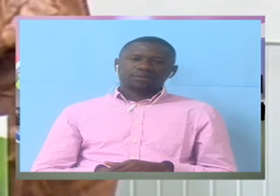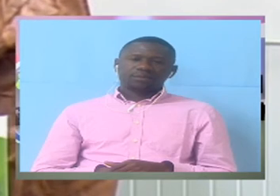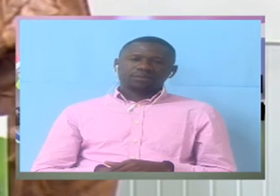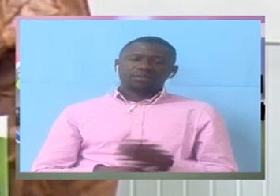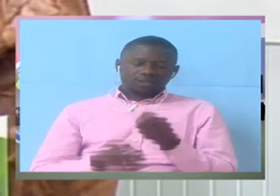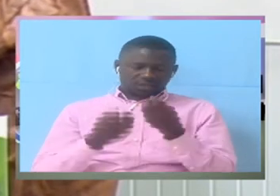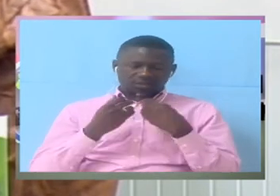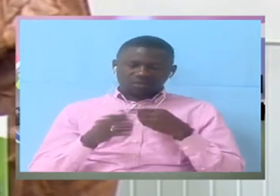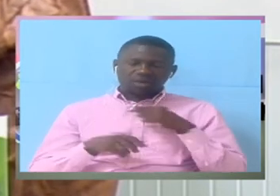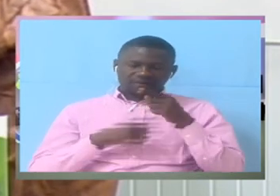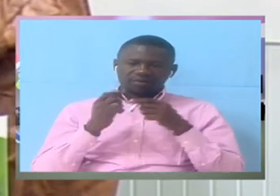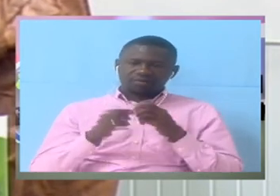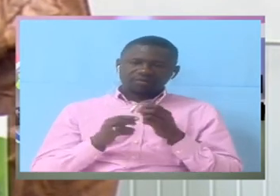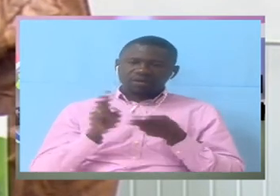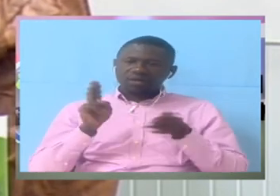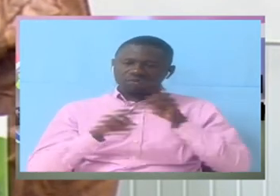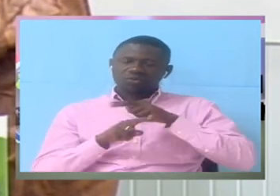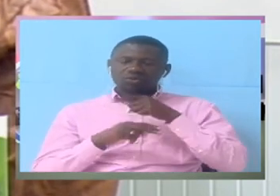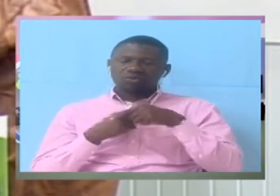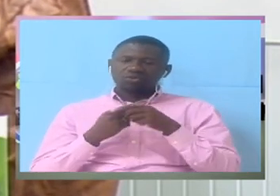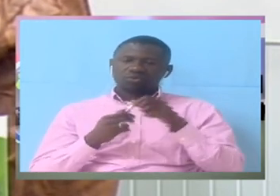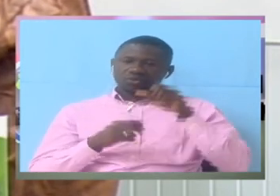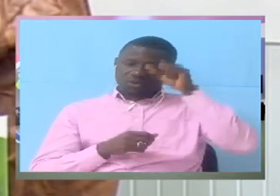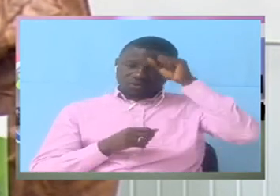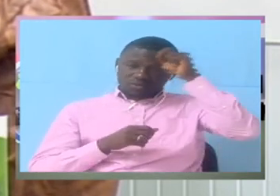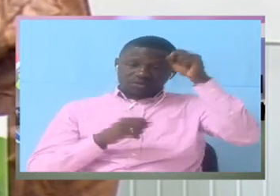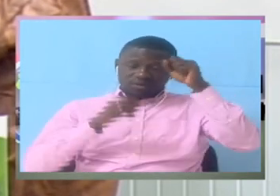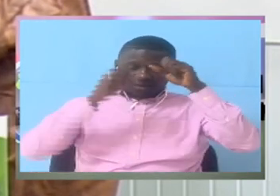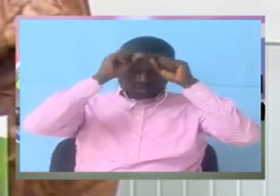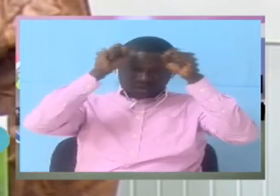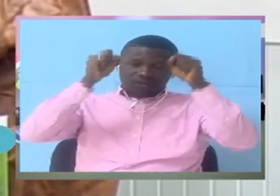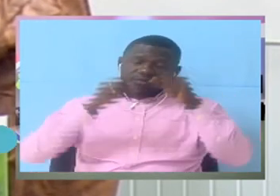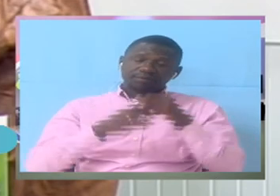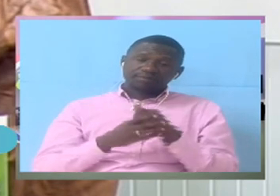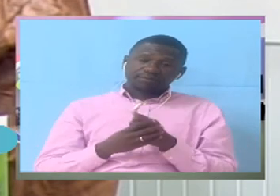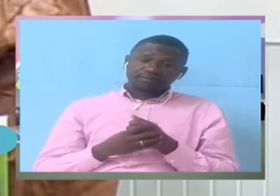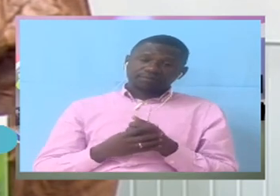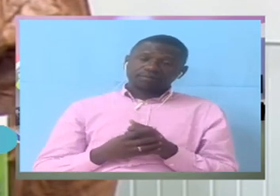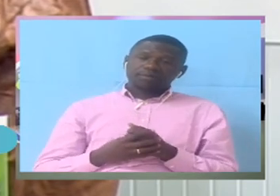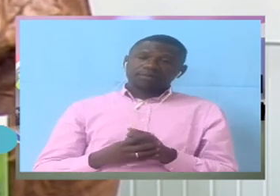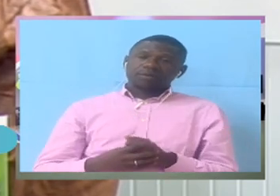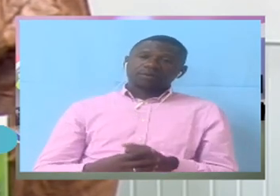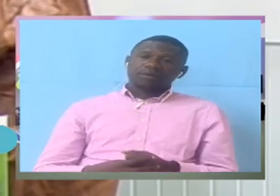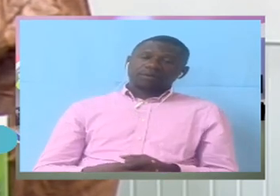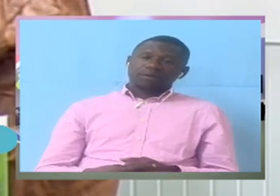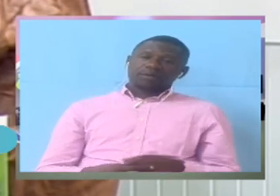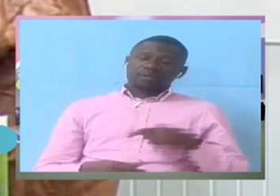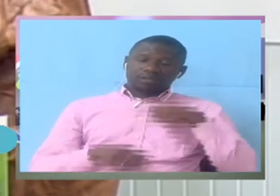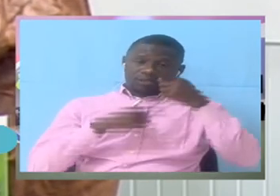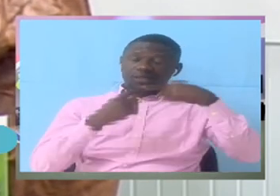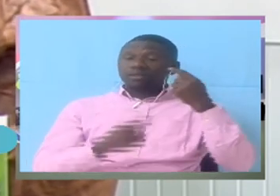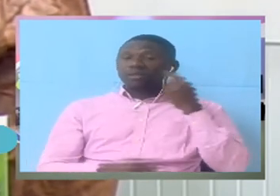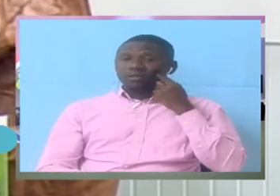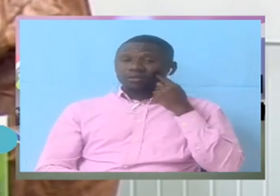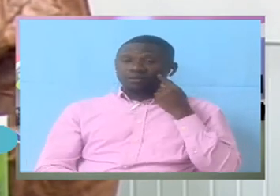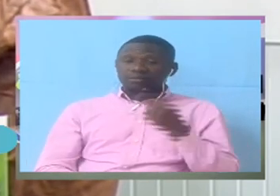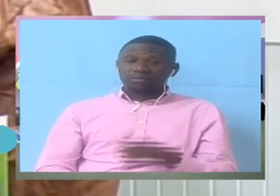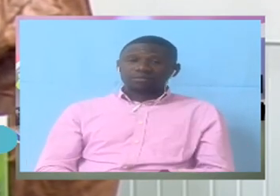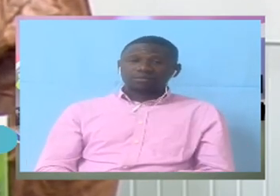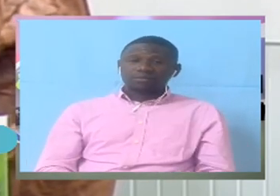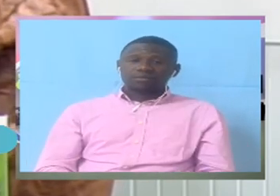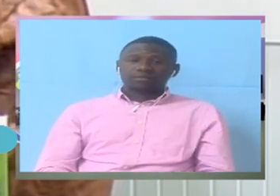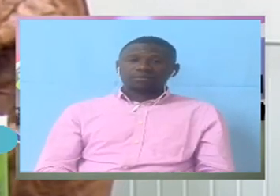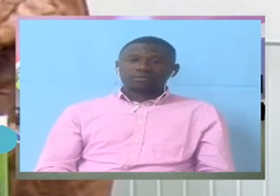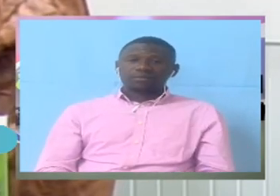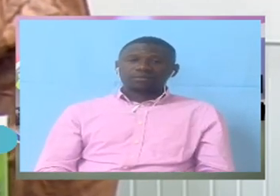bankutiene. He said, "But I will tell the man in charge of the country." Samo. The following day. Domoronga nka